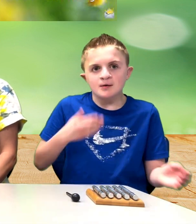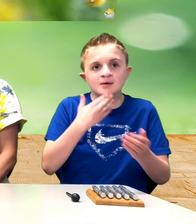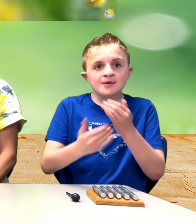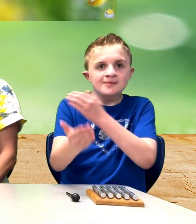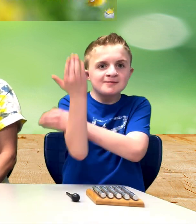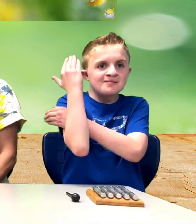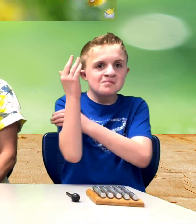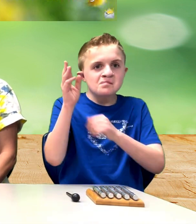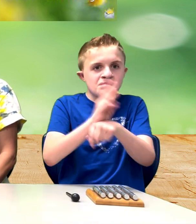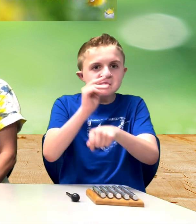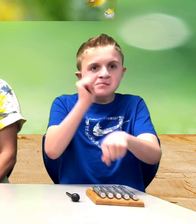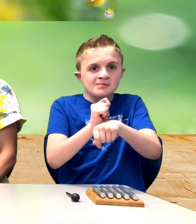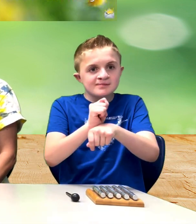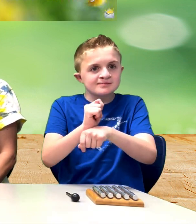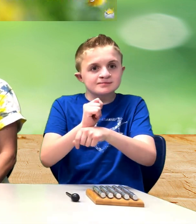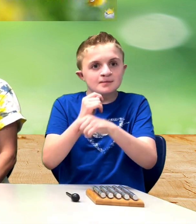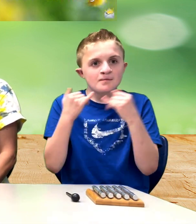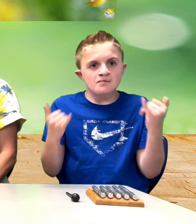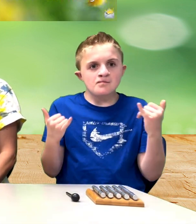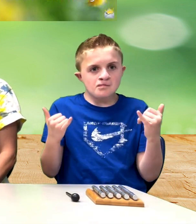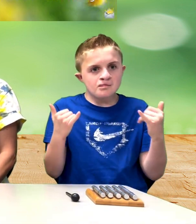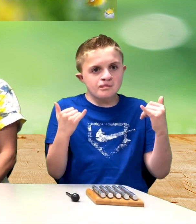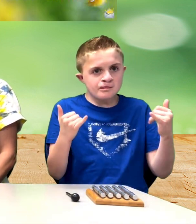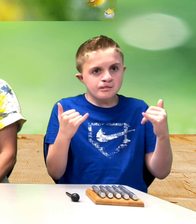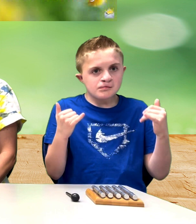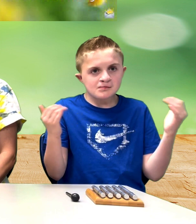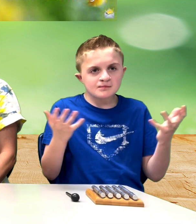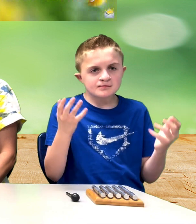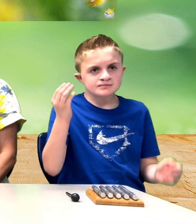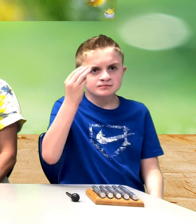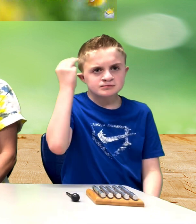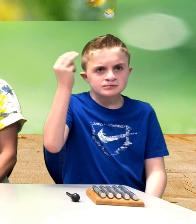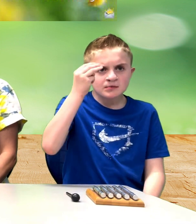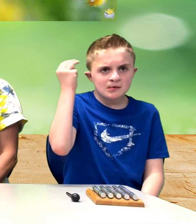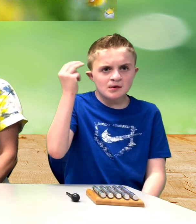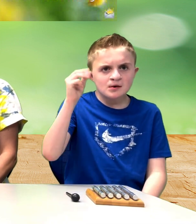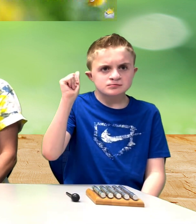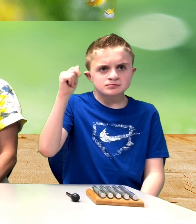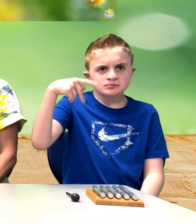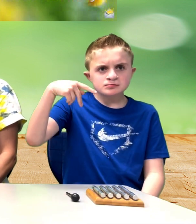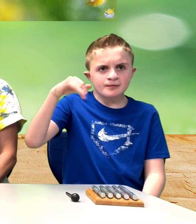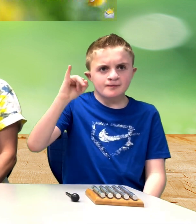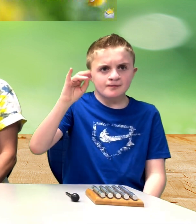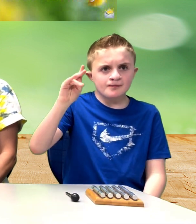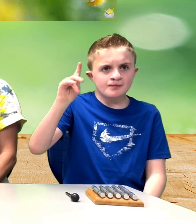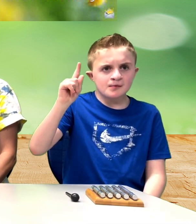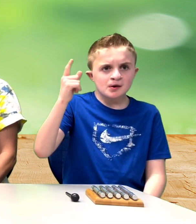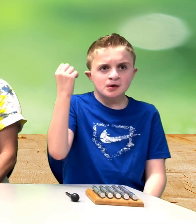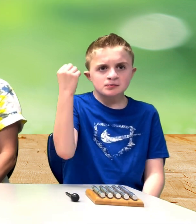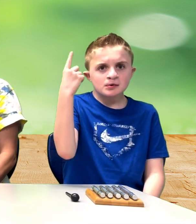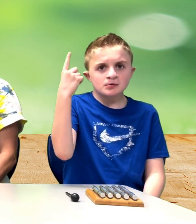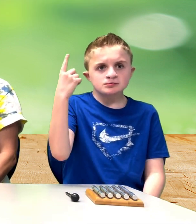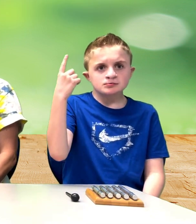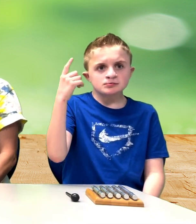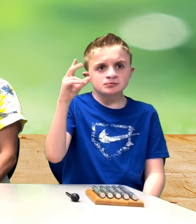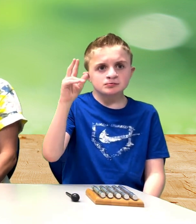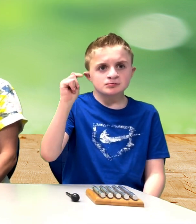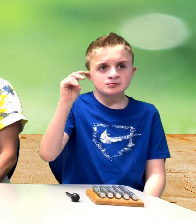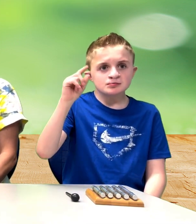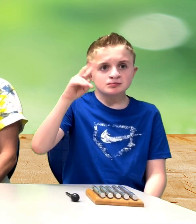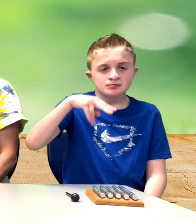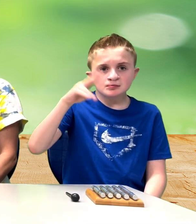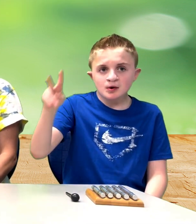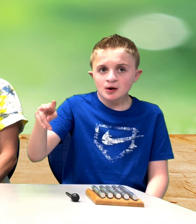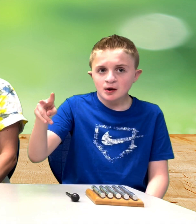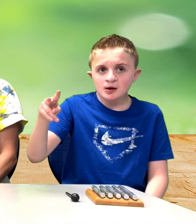Good morning, Raymond Temple. Today is Monday, April 11th, 2022. Another